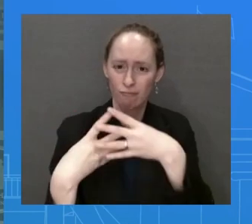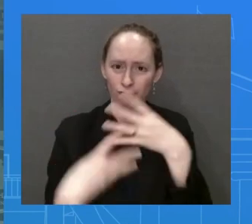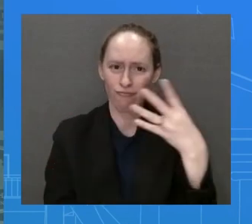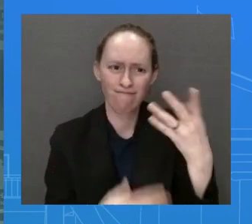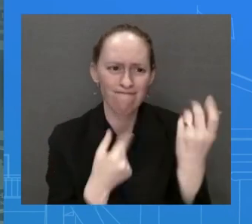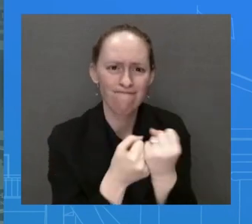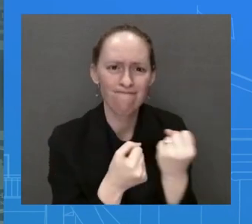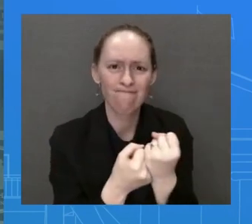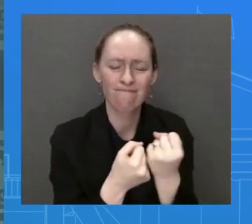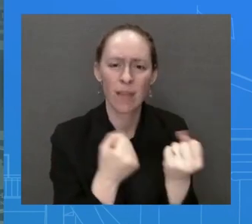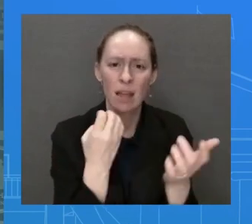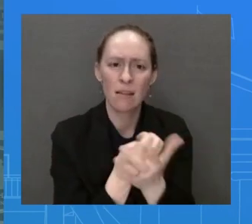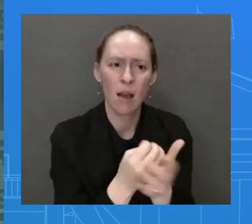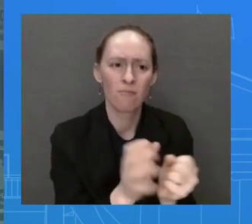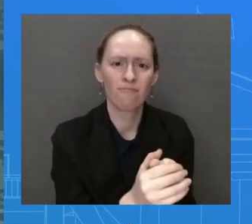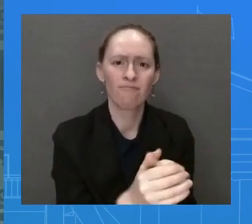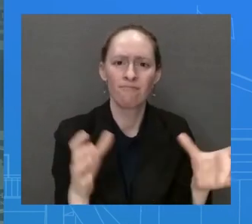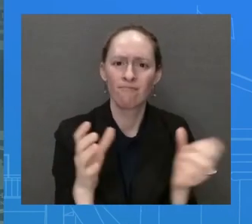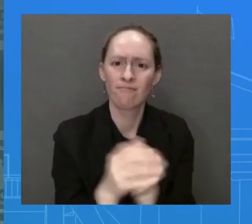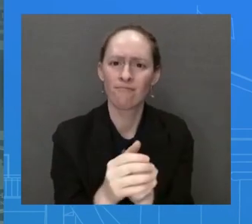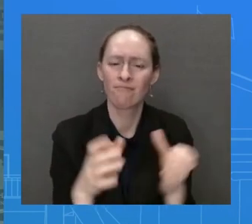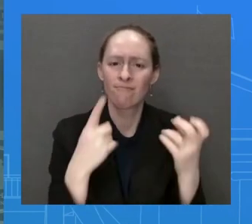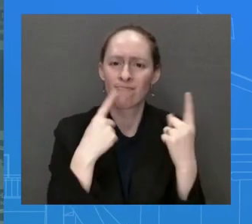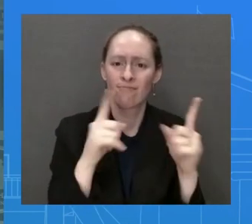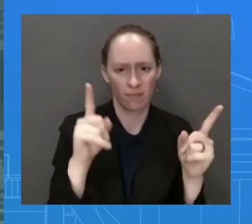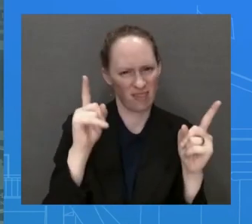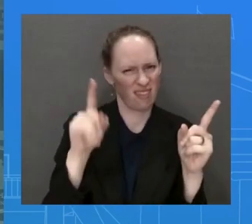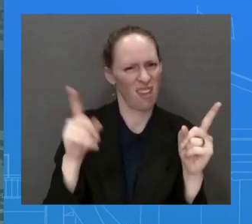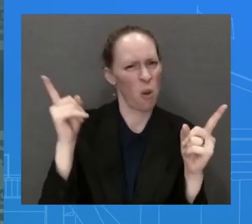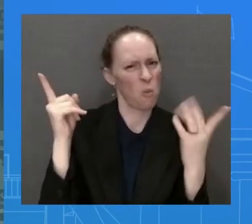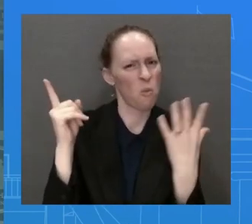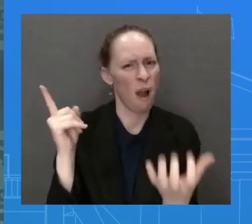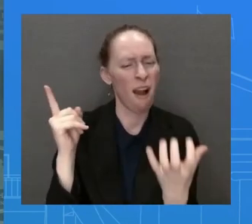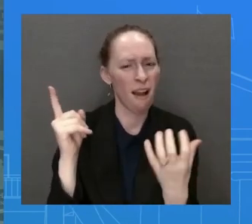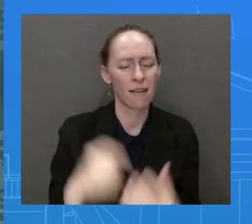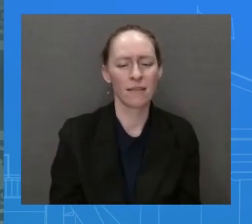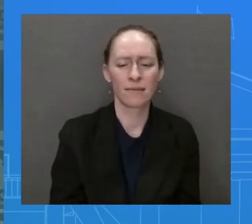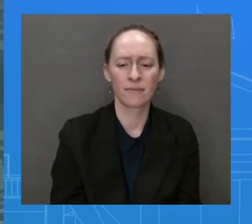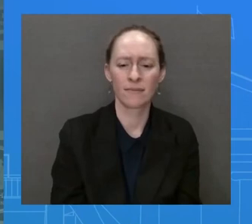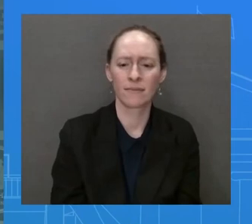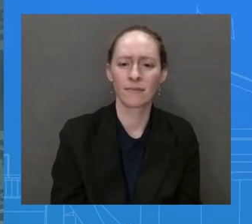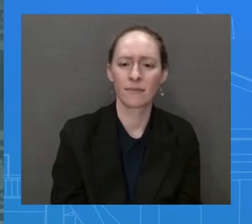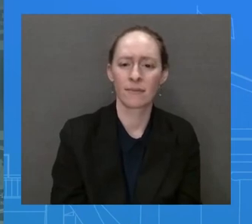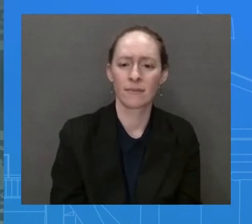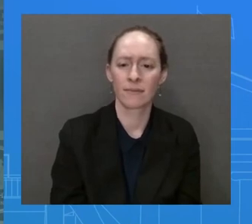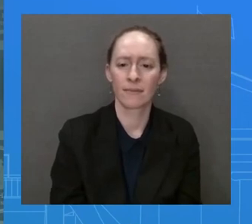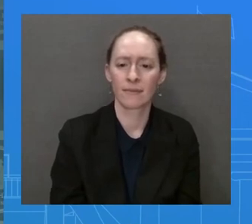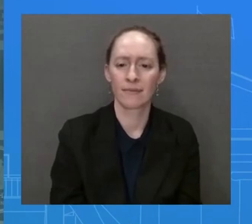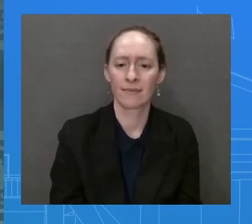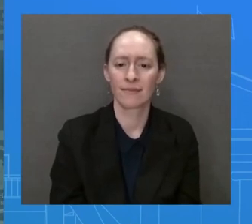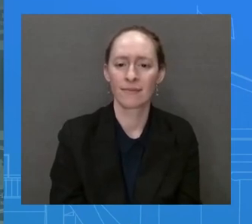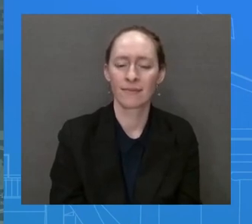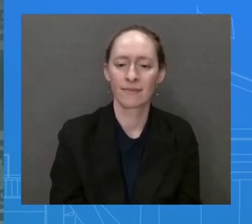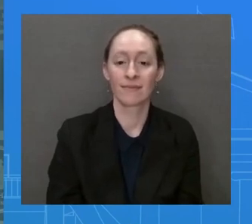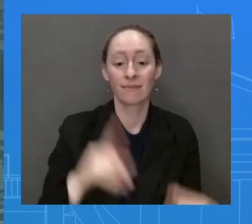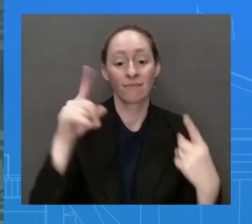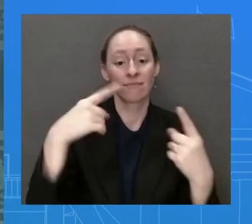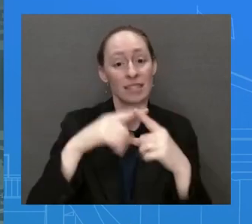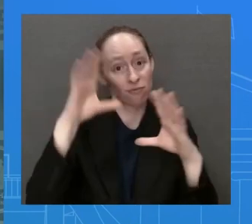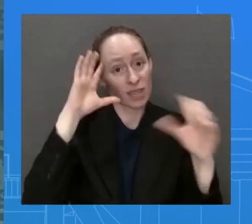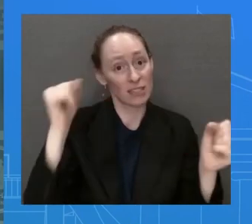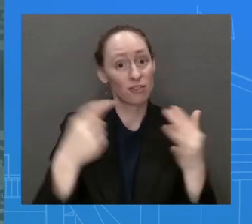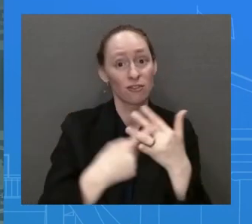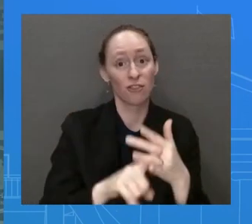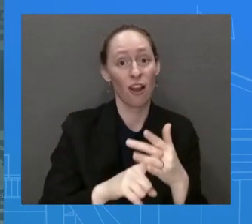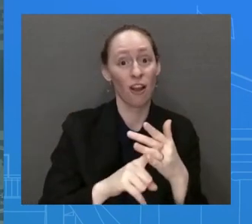the administration, and it continues to be the case, he wanted to make sure that he's delivering for the American people, delivering for American